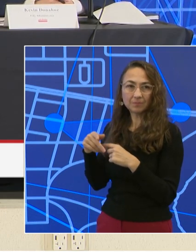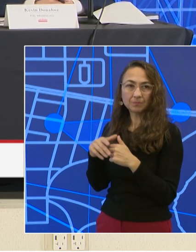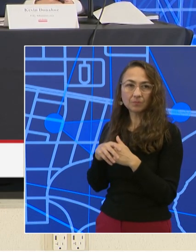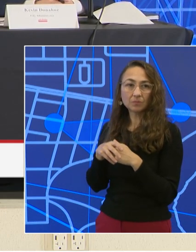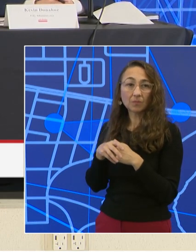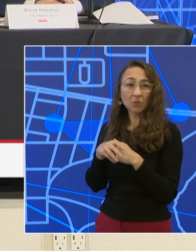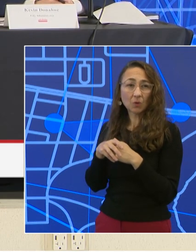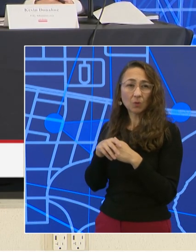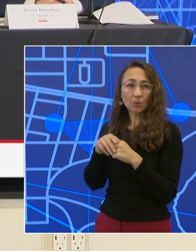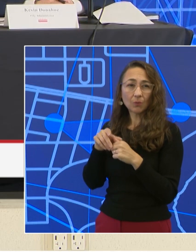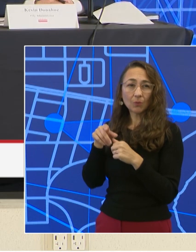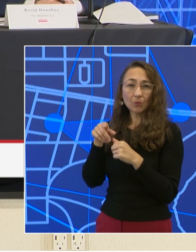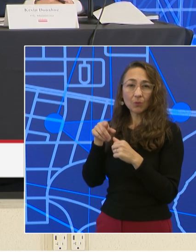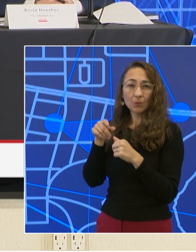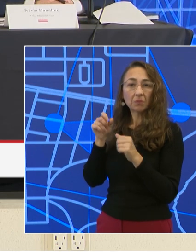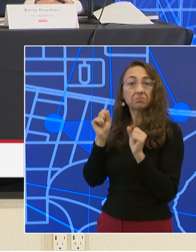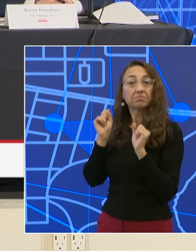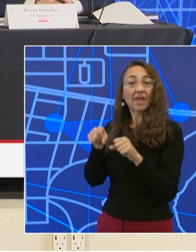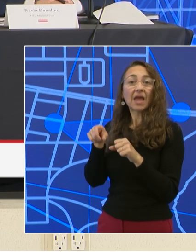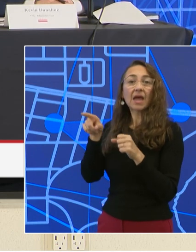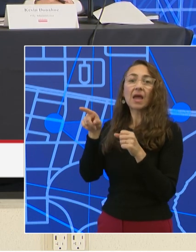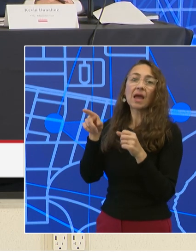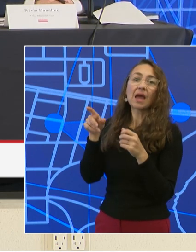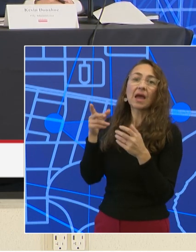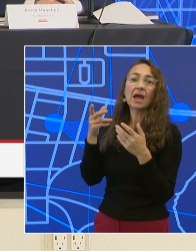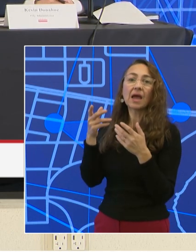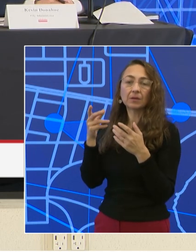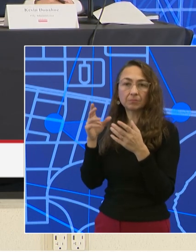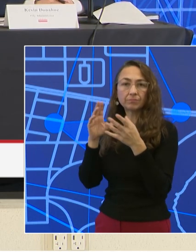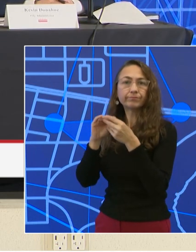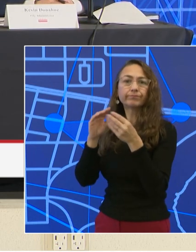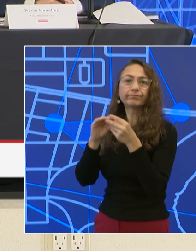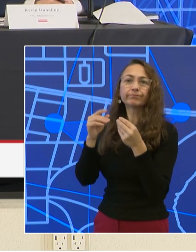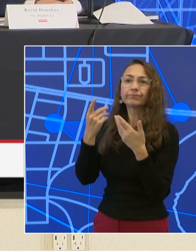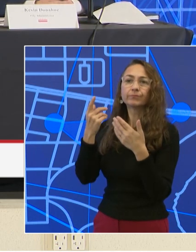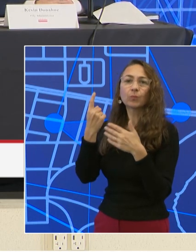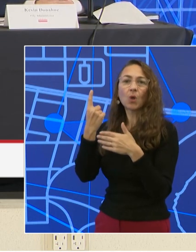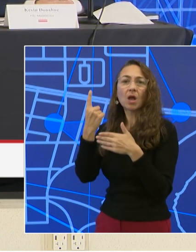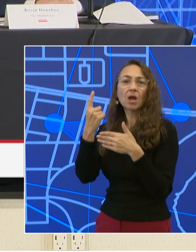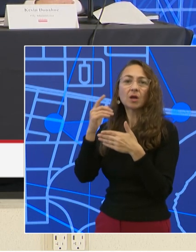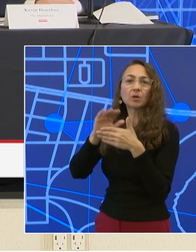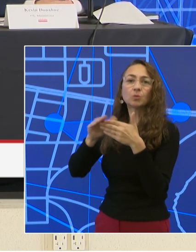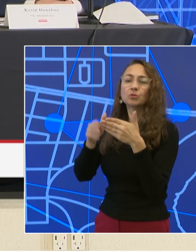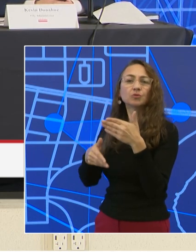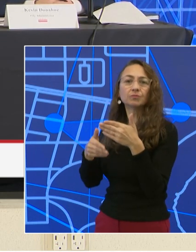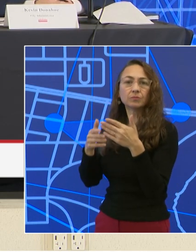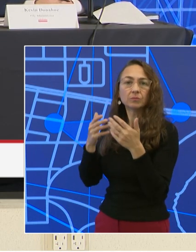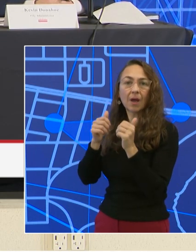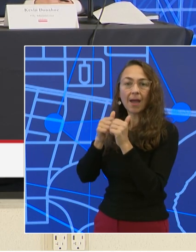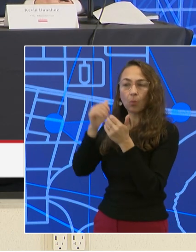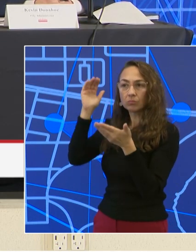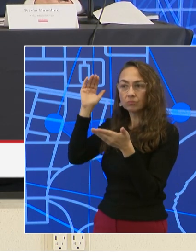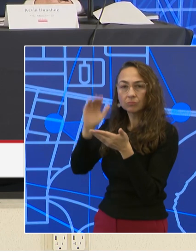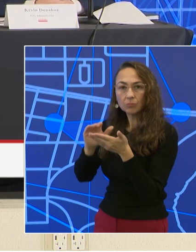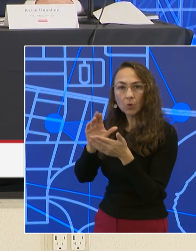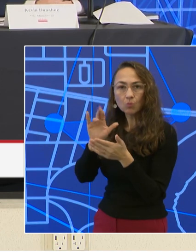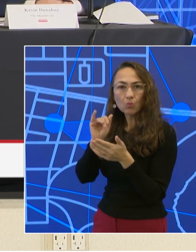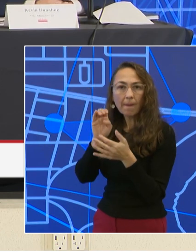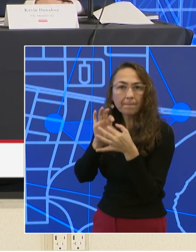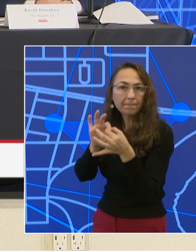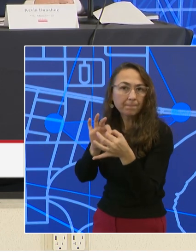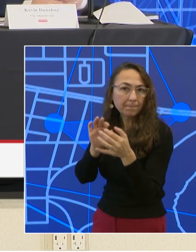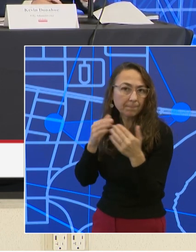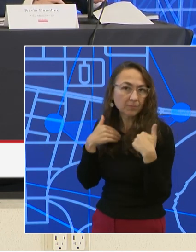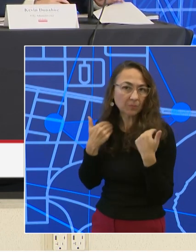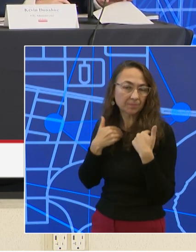what's driving the drop? In other words, what demographic? Is it more juveniles that had been committing crimes in